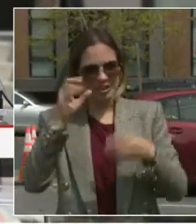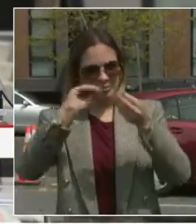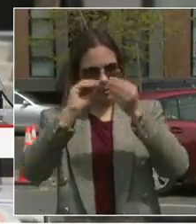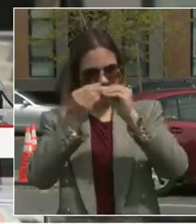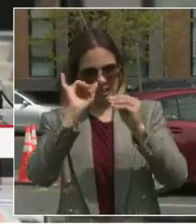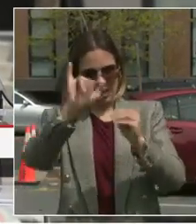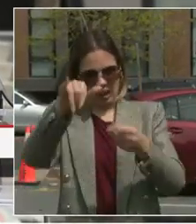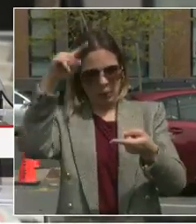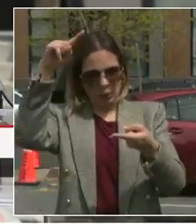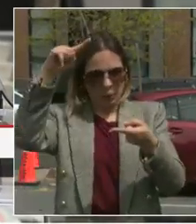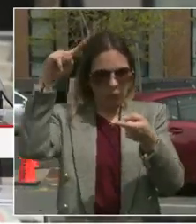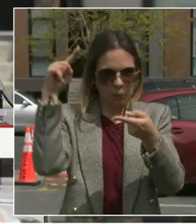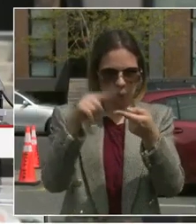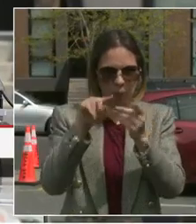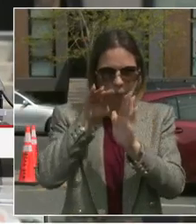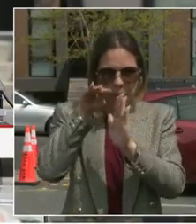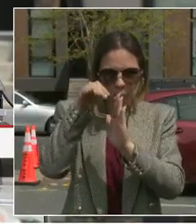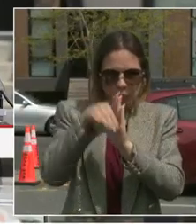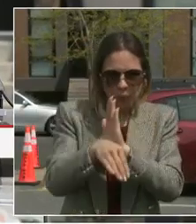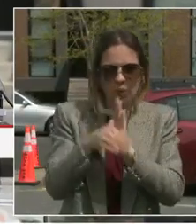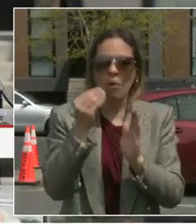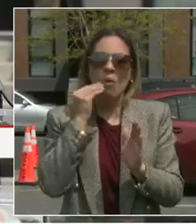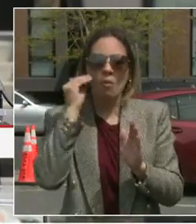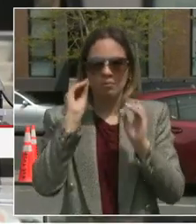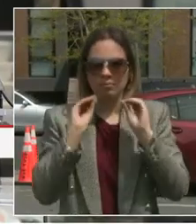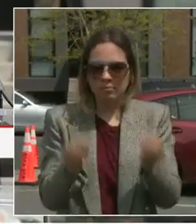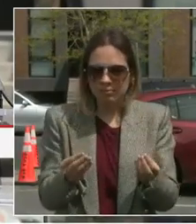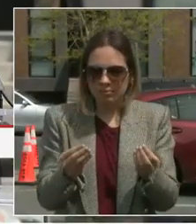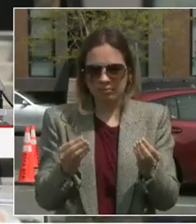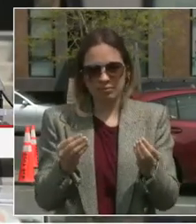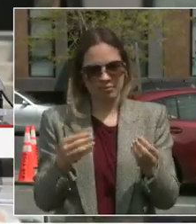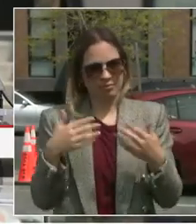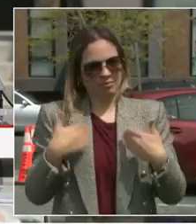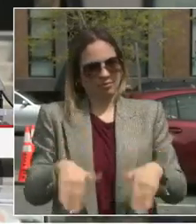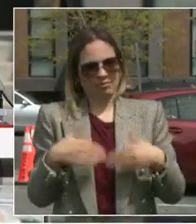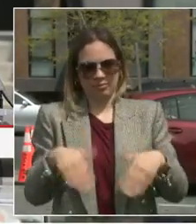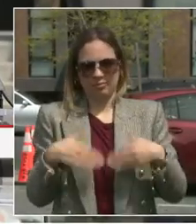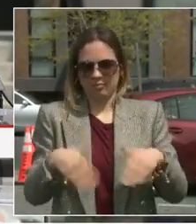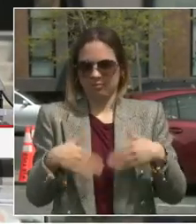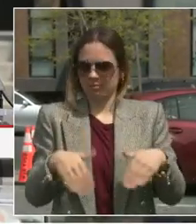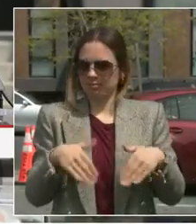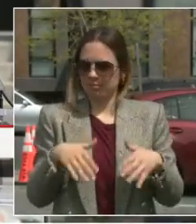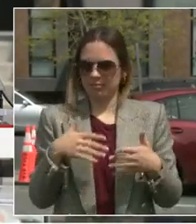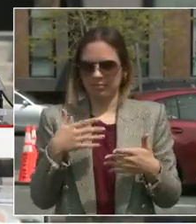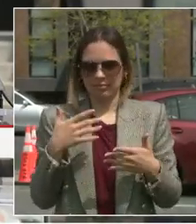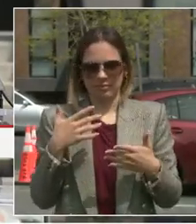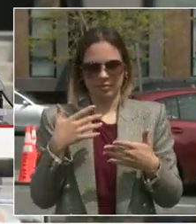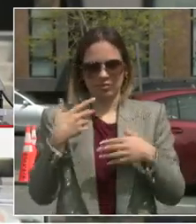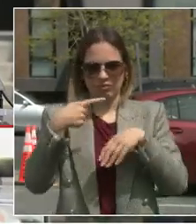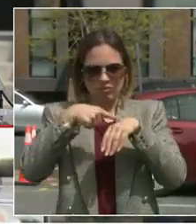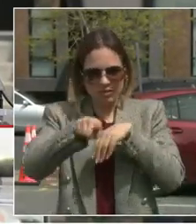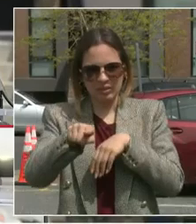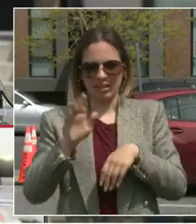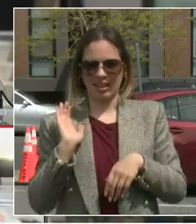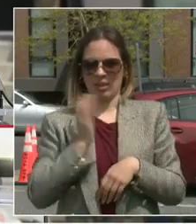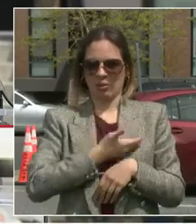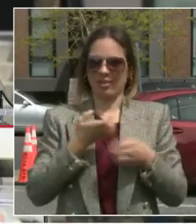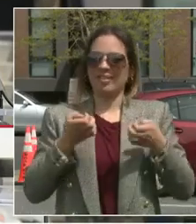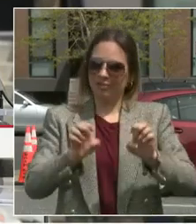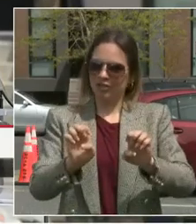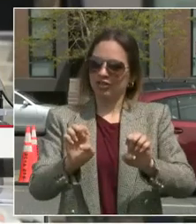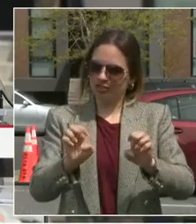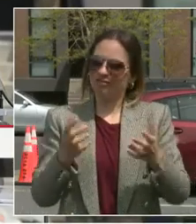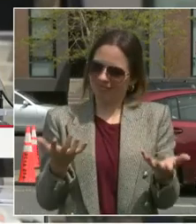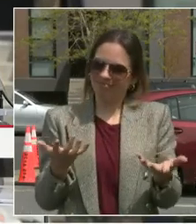chronic homelessness, that is a reflection of an incredible amount of effort across all sectors